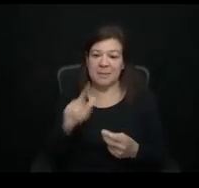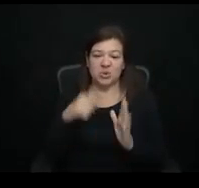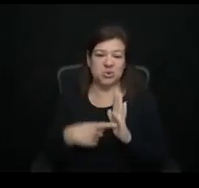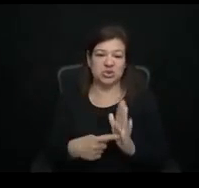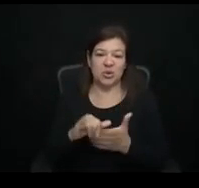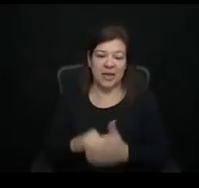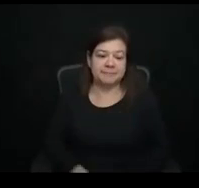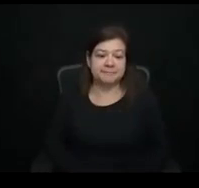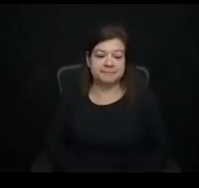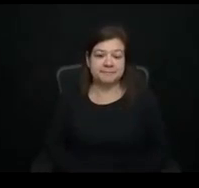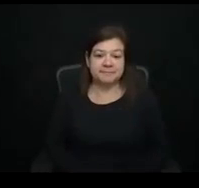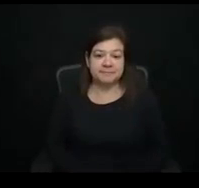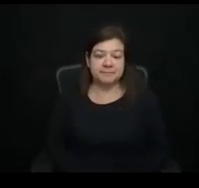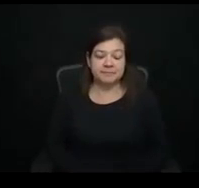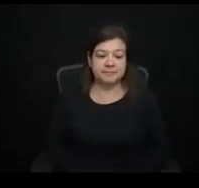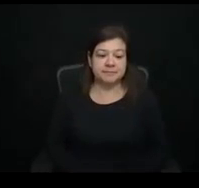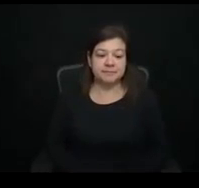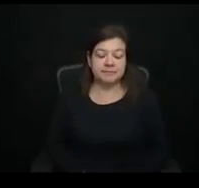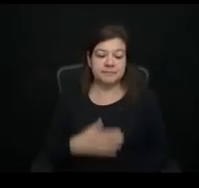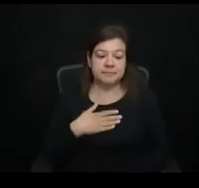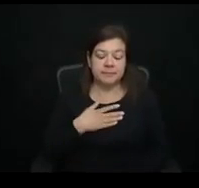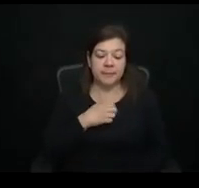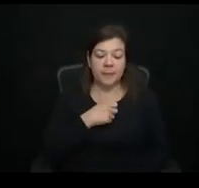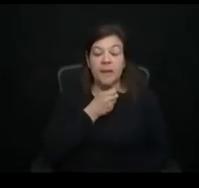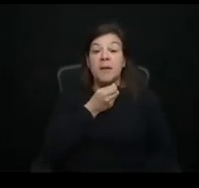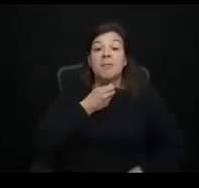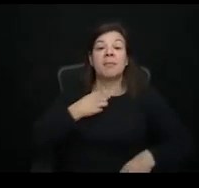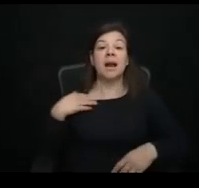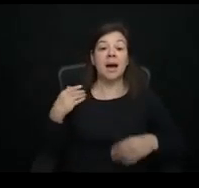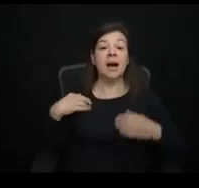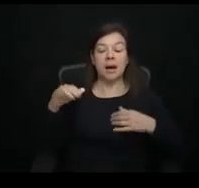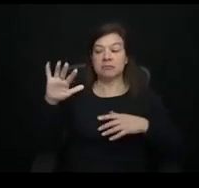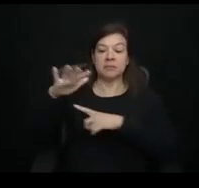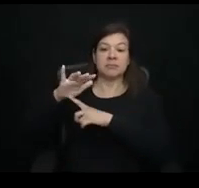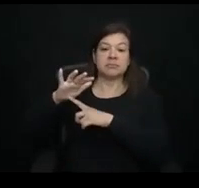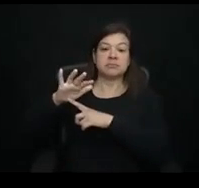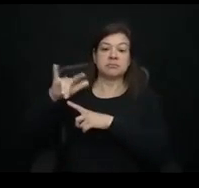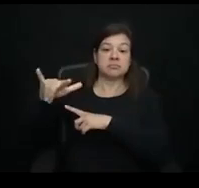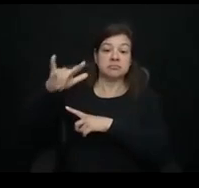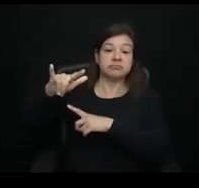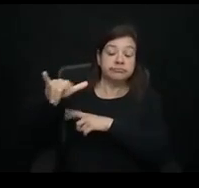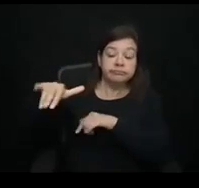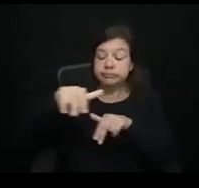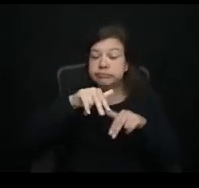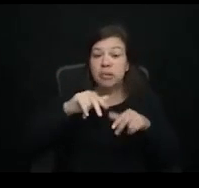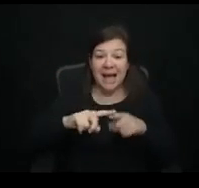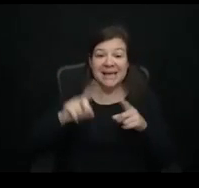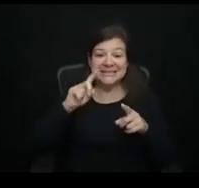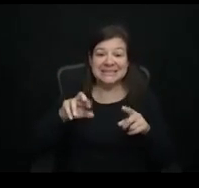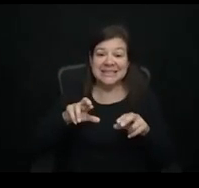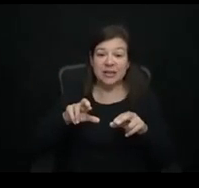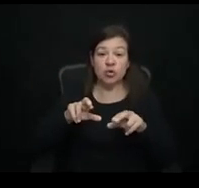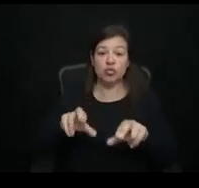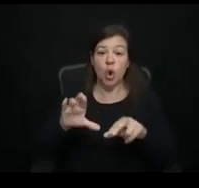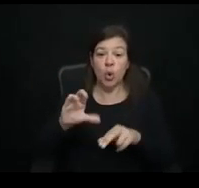But rest assured that I spend enough time in the air that I see the road cuts and the scattered houses on 40-acre parcels, and